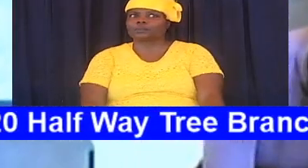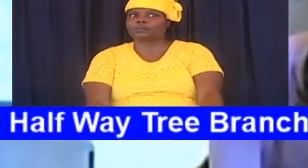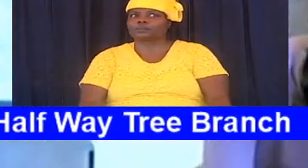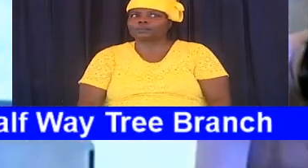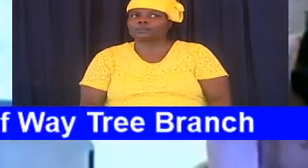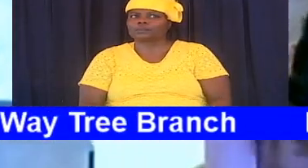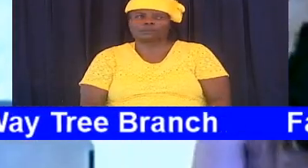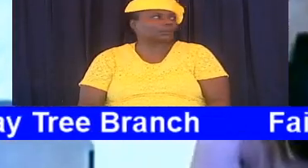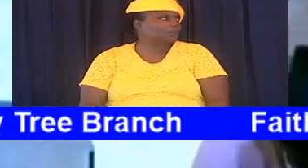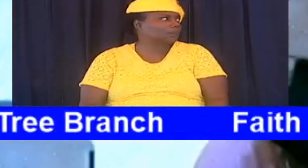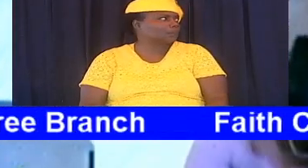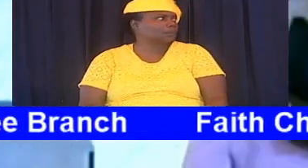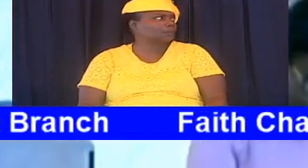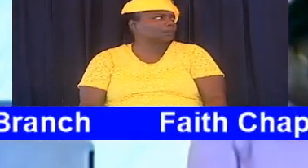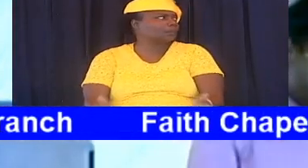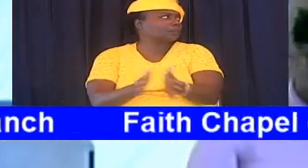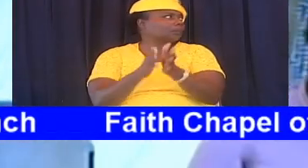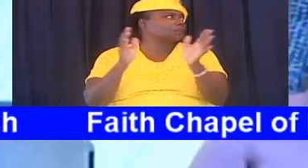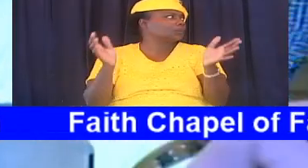Hallelujah.